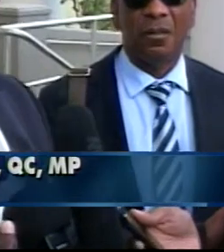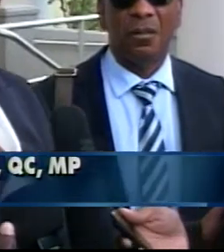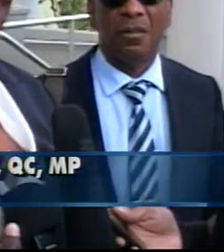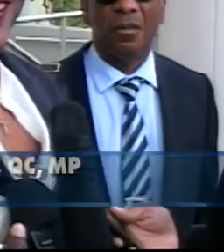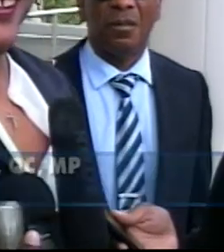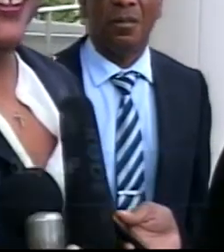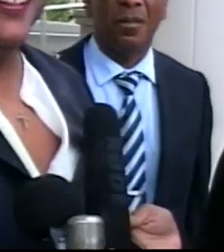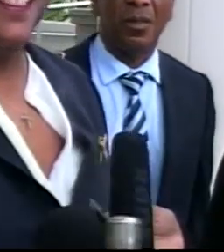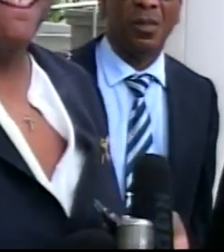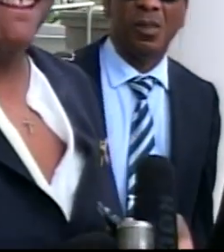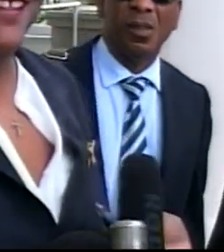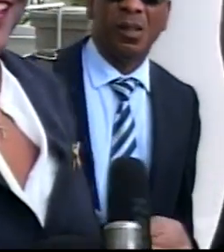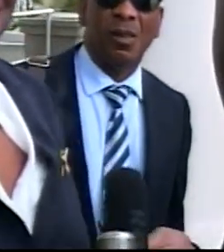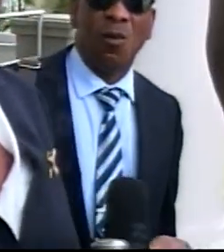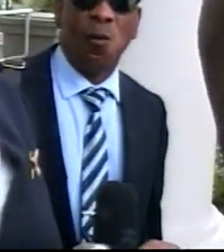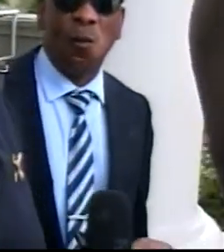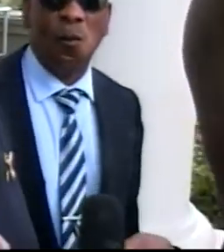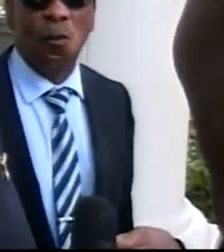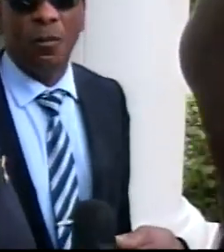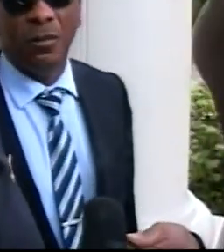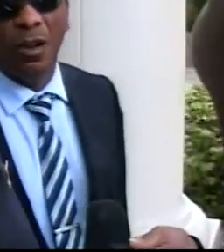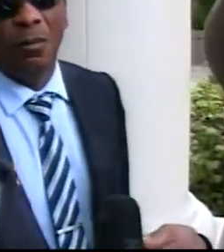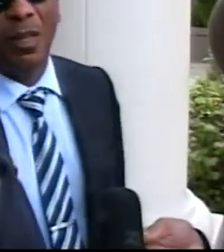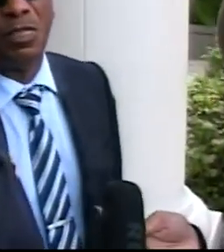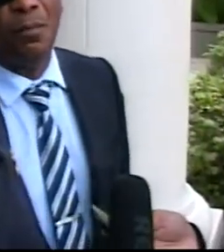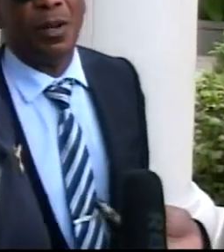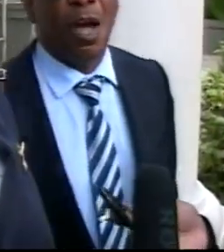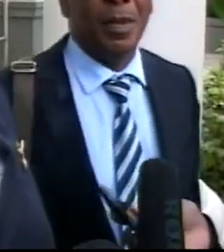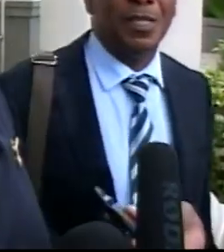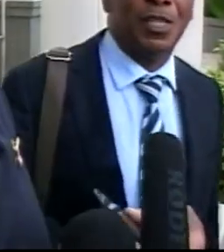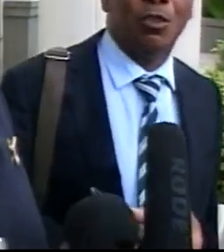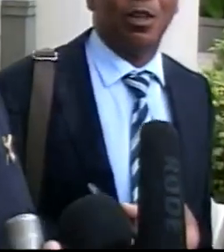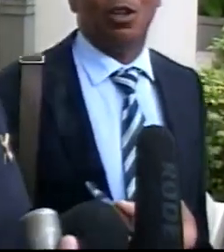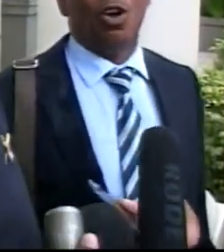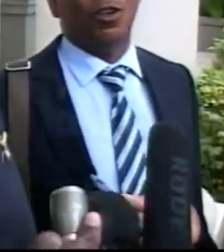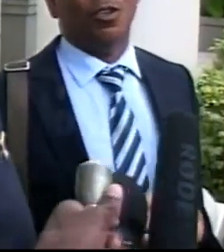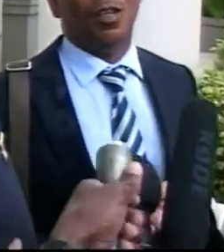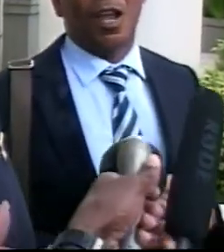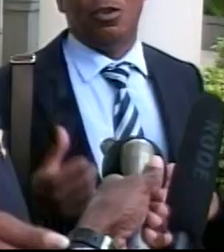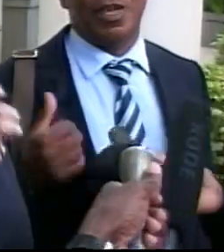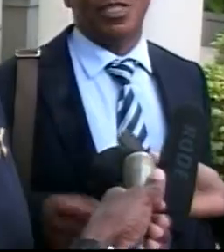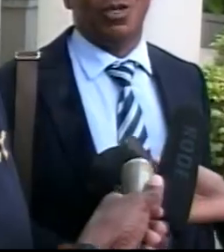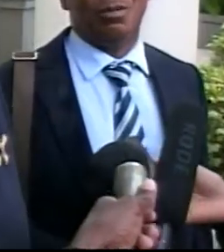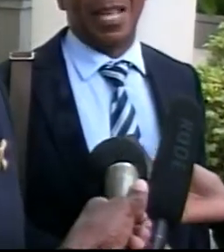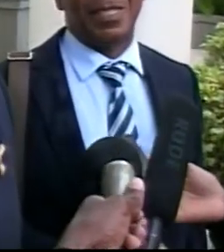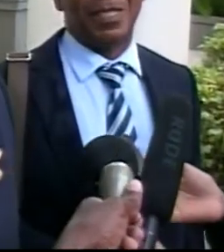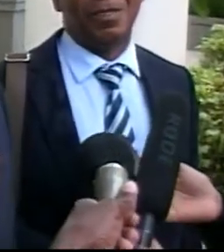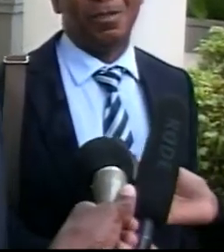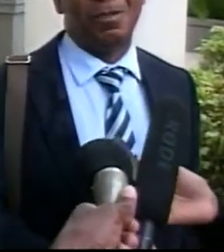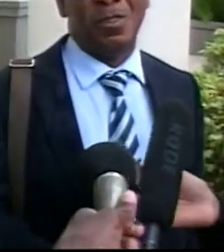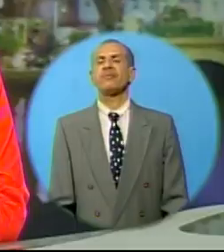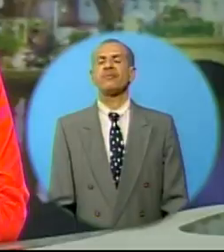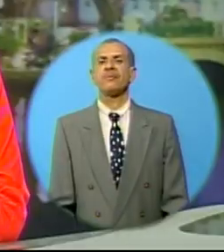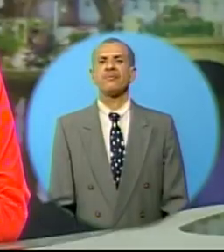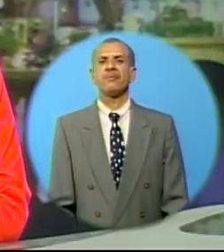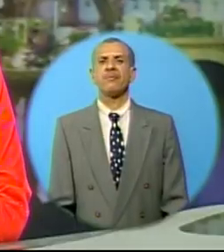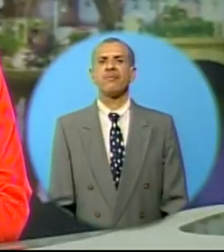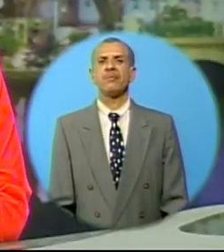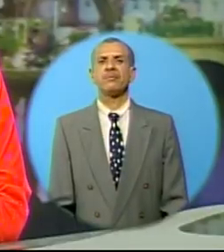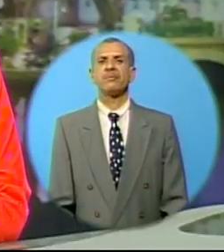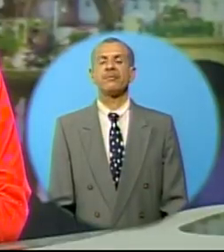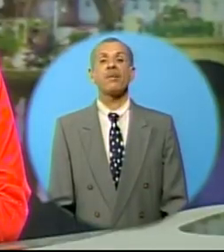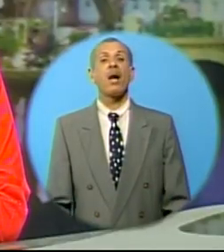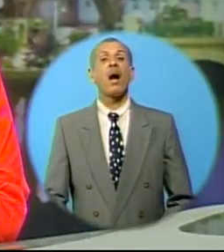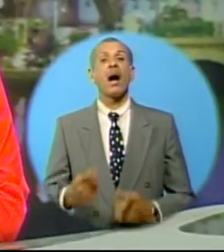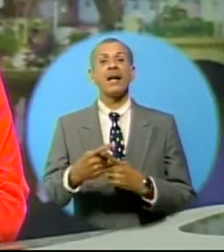Okay? Okay, Roger, as a person who... simple comment. Serious lawyers don't argue cases with the press.